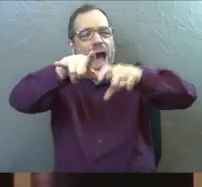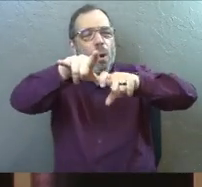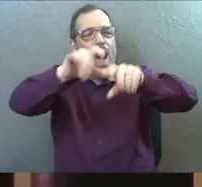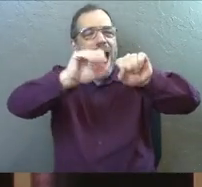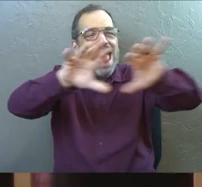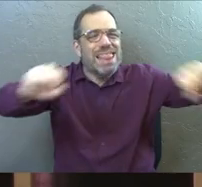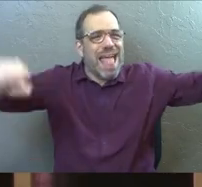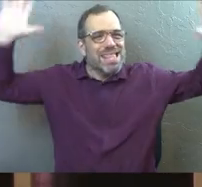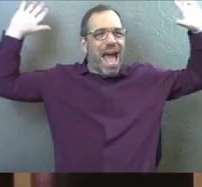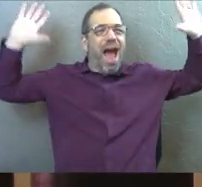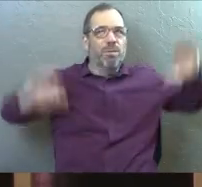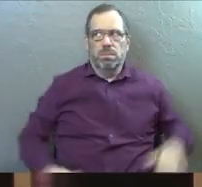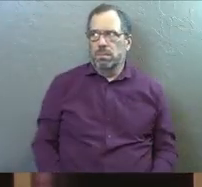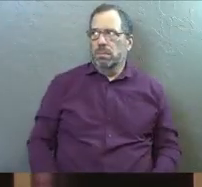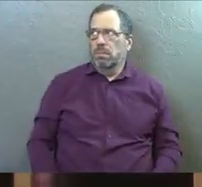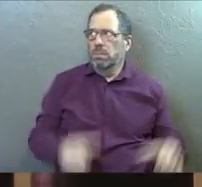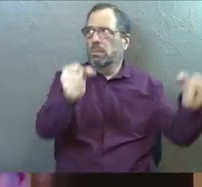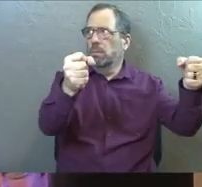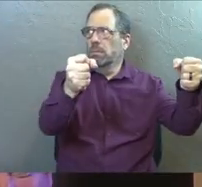go."